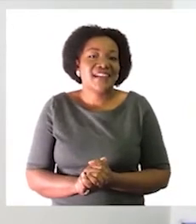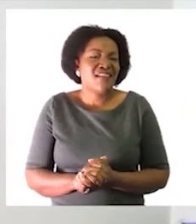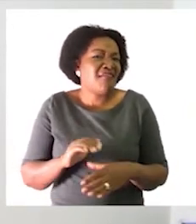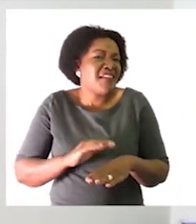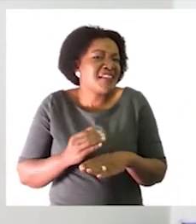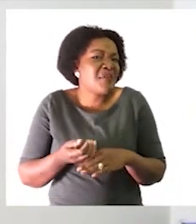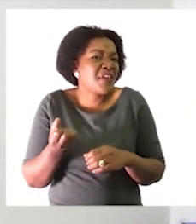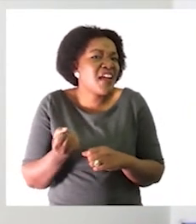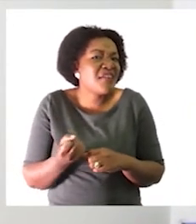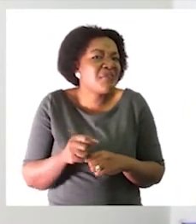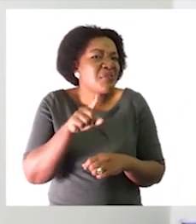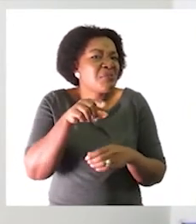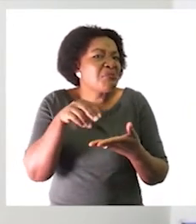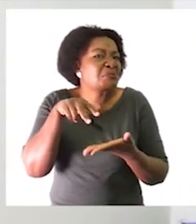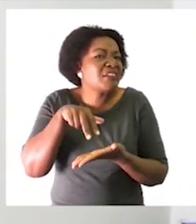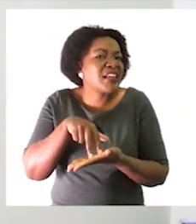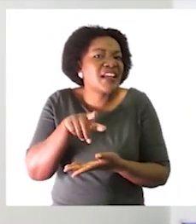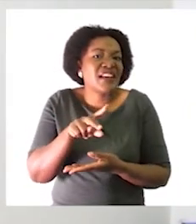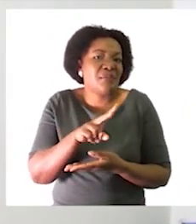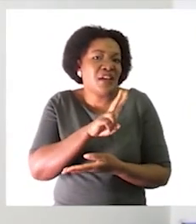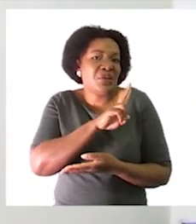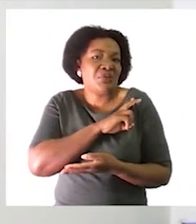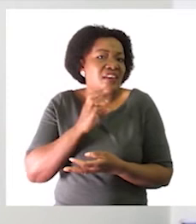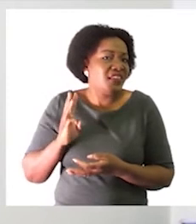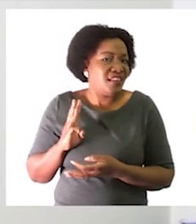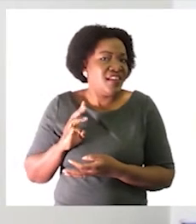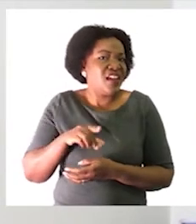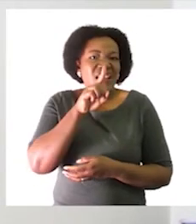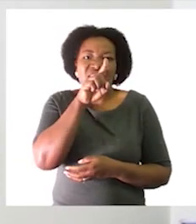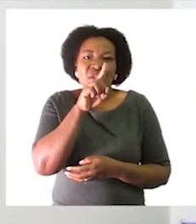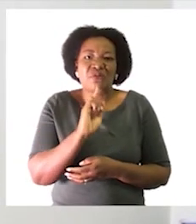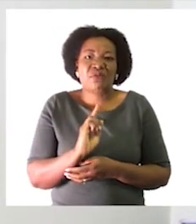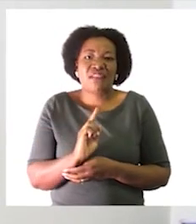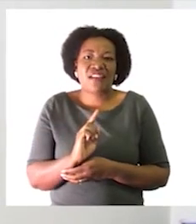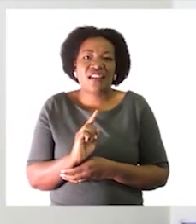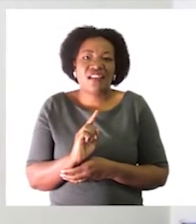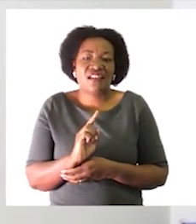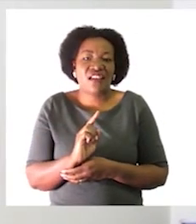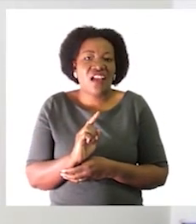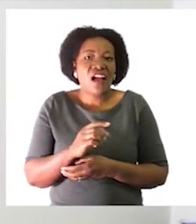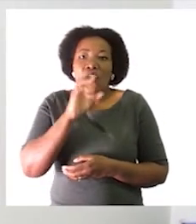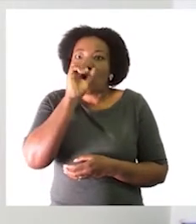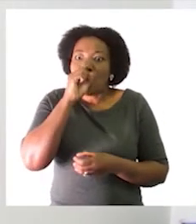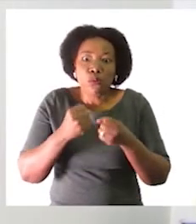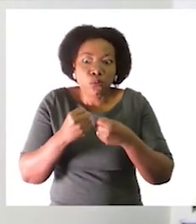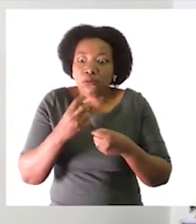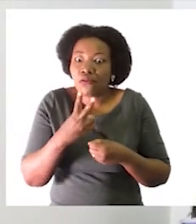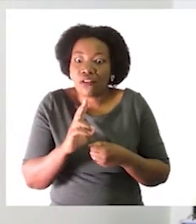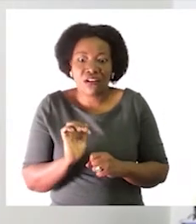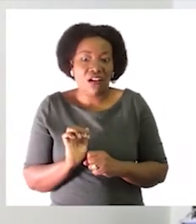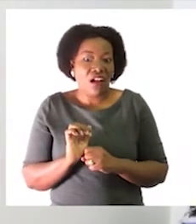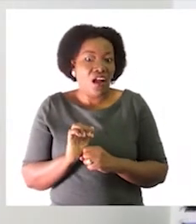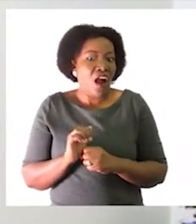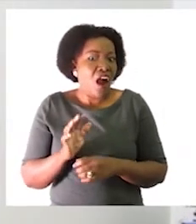example, if you are standing here at number 23, 23 is here. and the wolf is chasing you, which